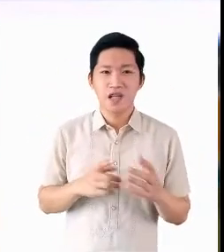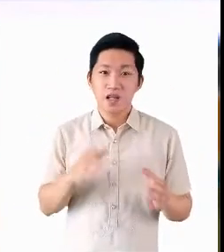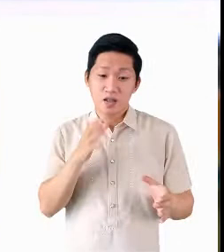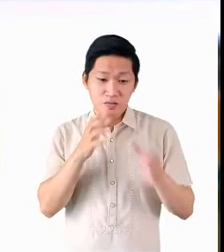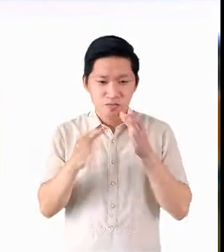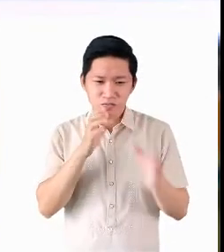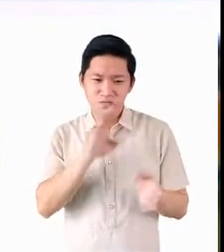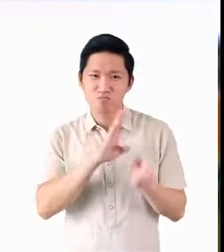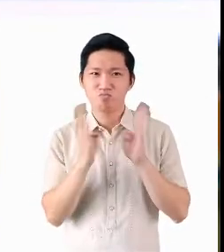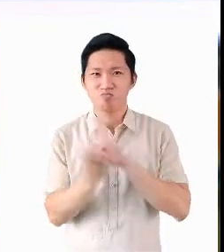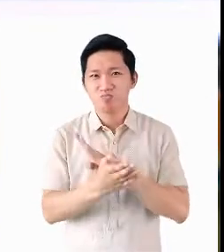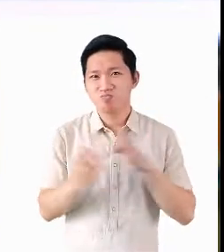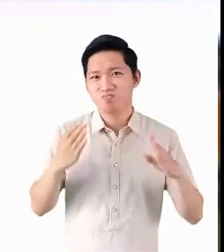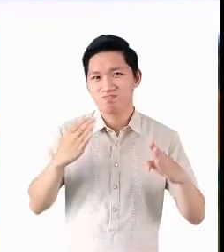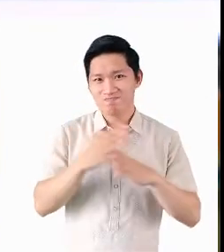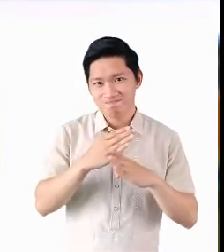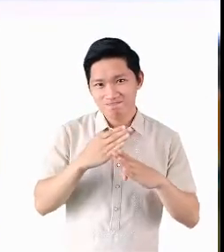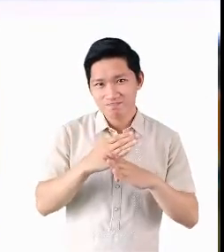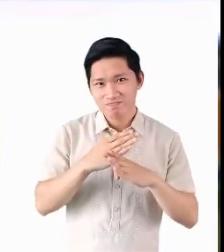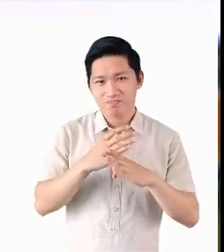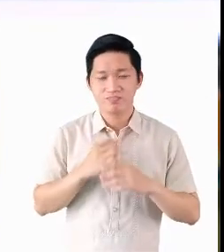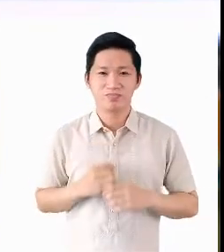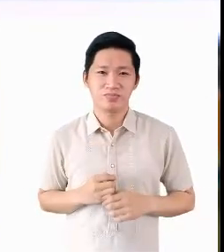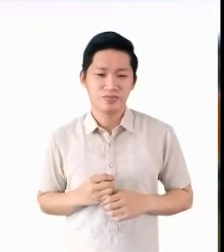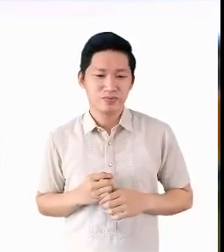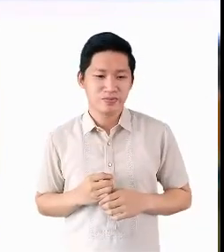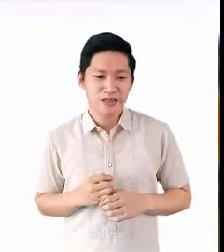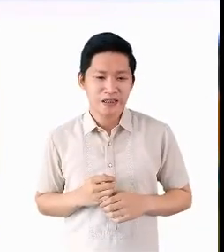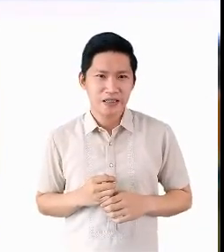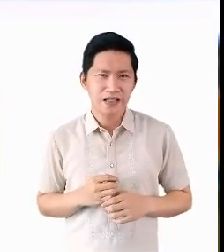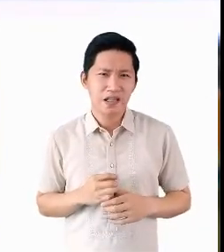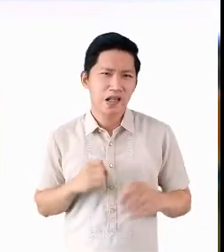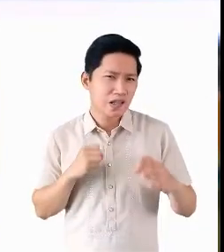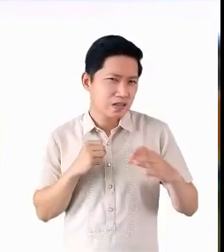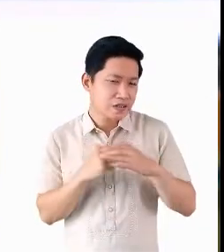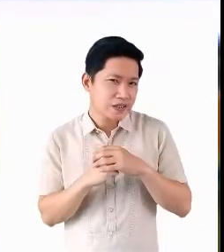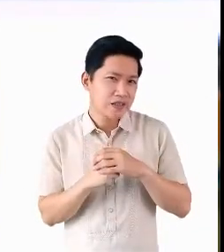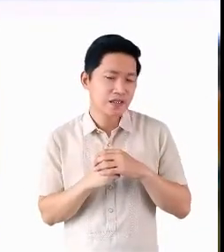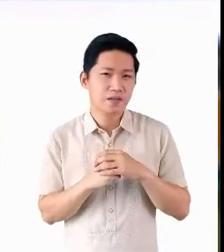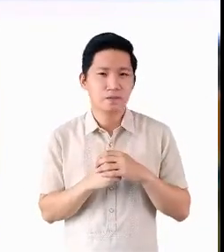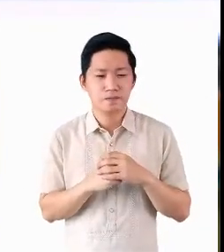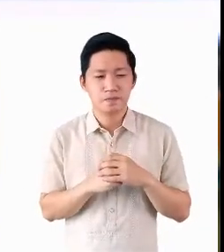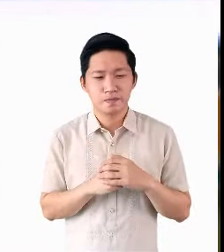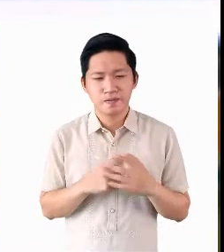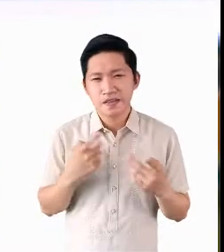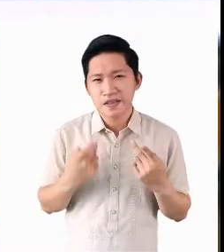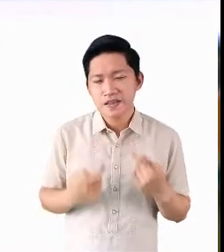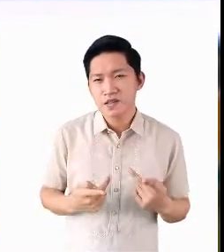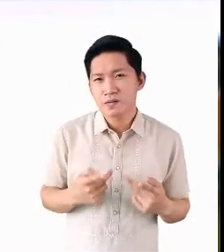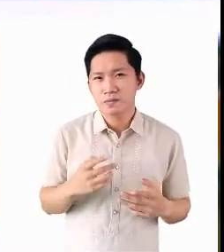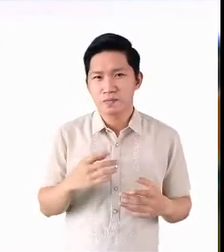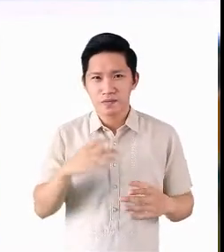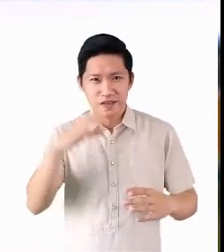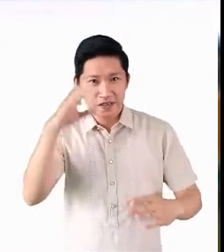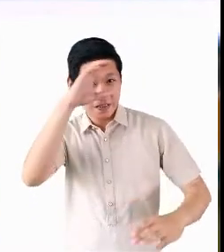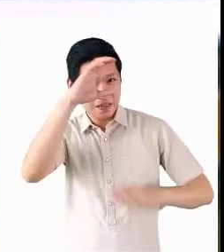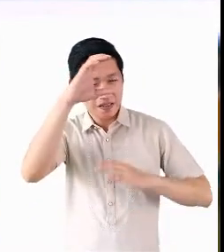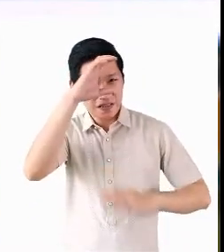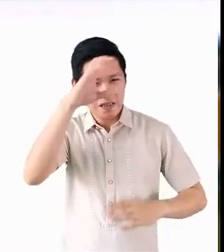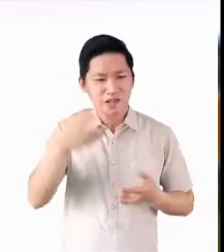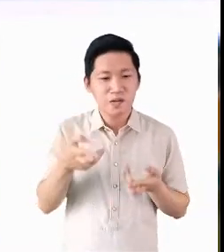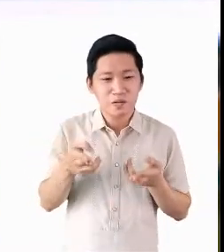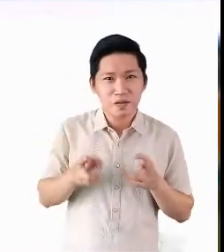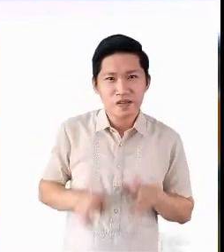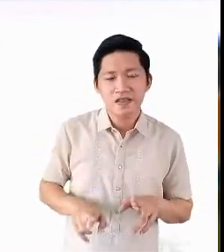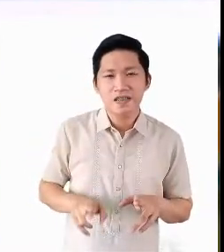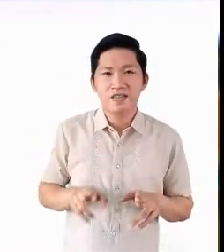communication barriers. Simply put, communication breakdown results when the intended message